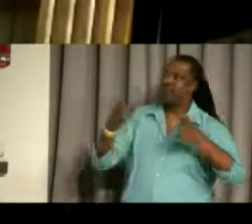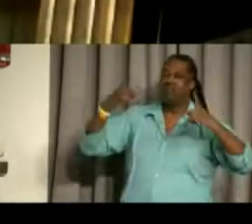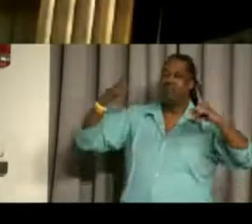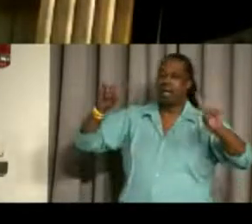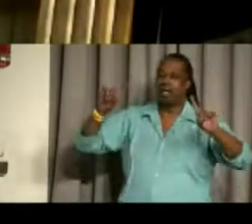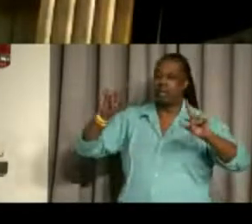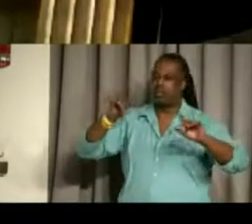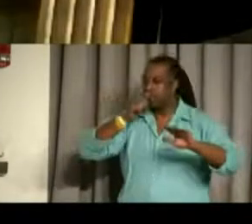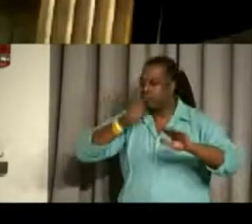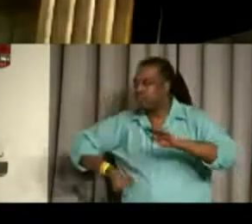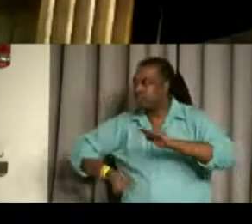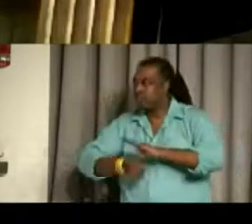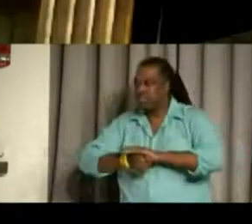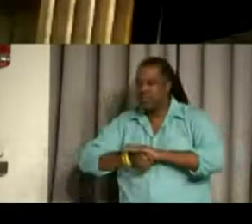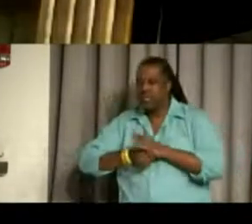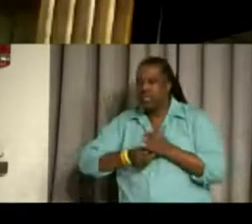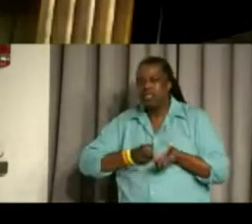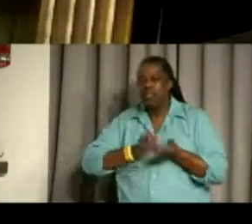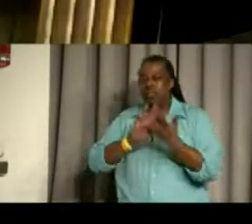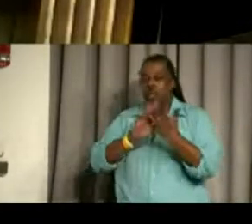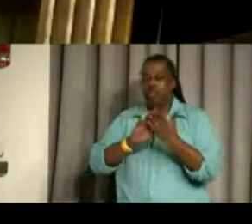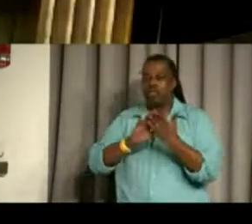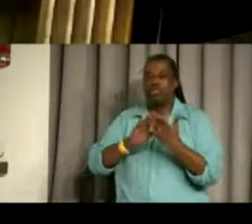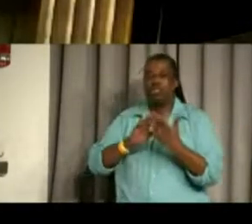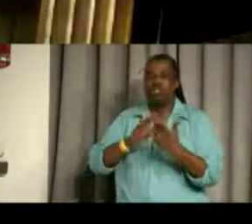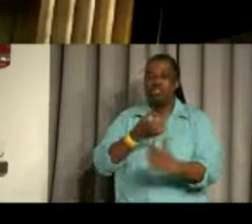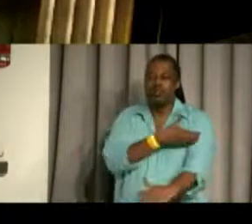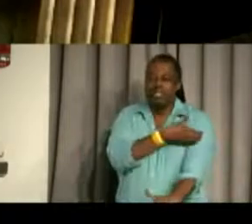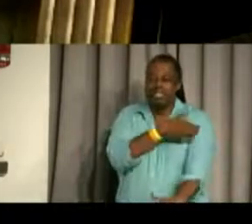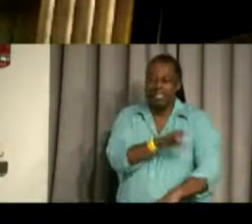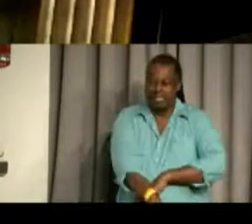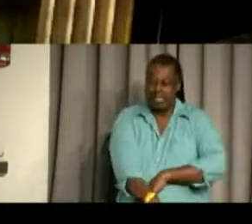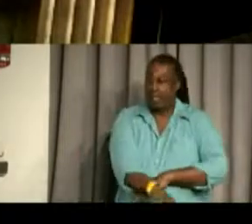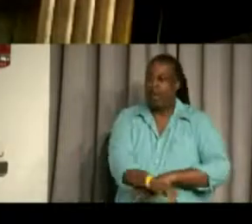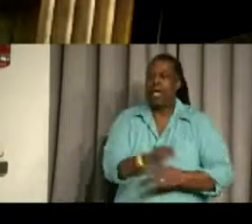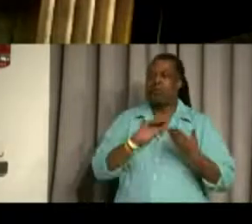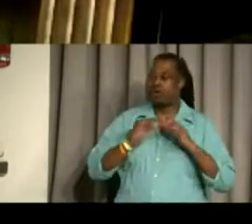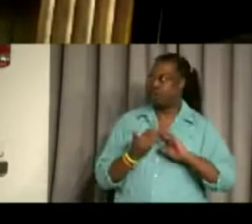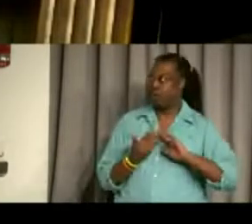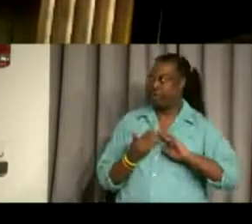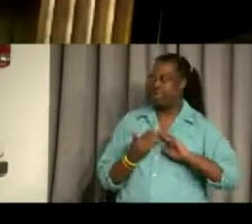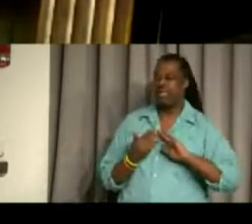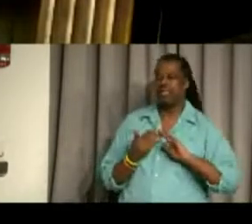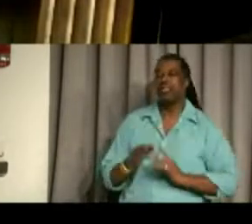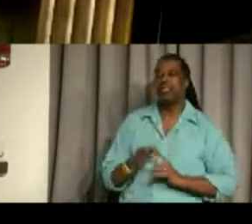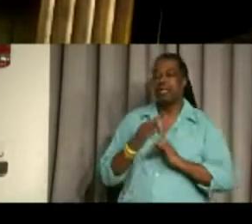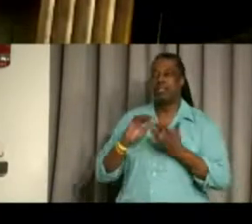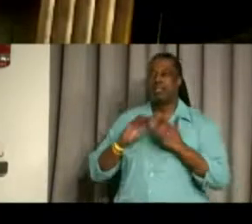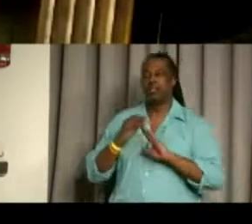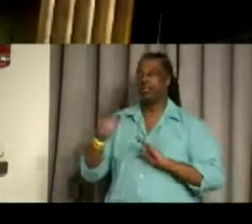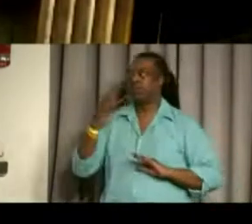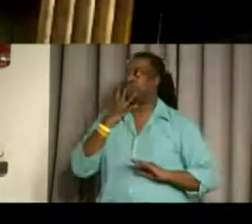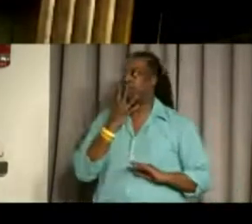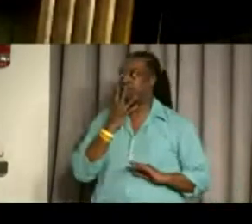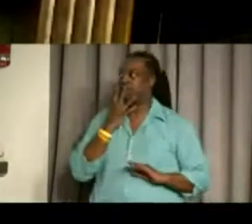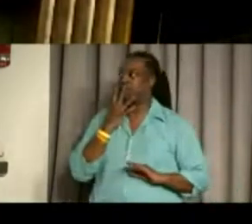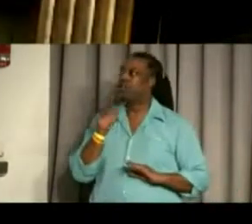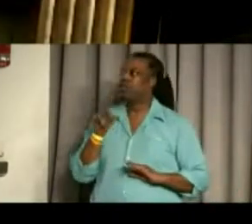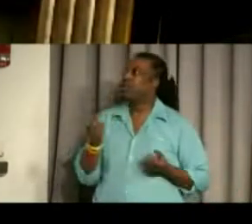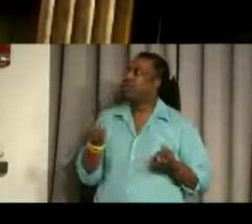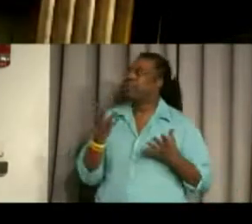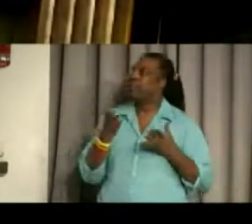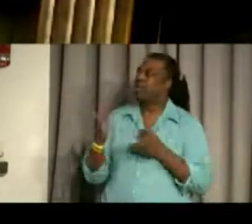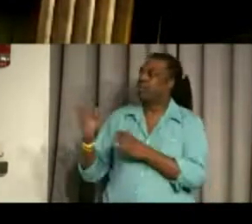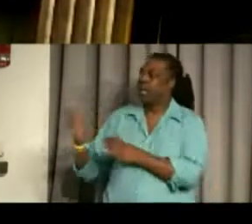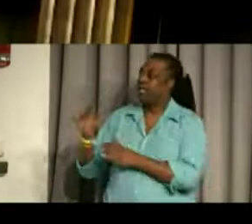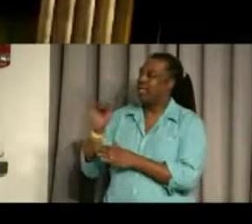method to disempower communities that were predominantly communities of color. In many ways, it